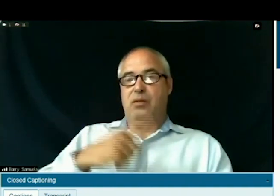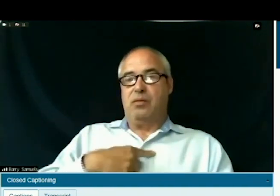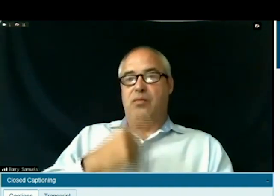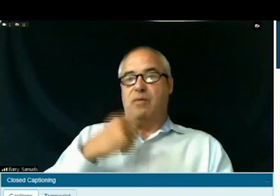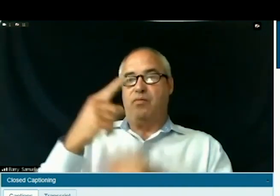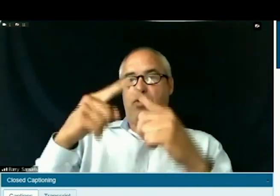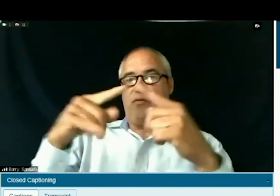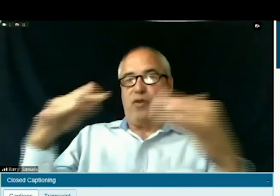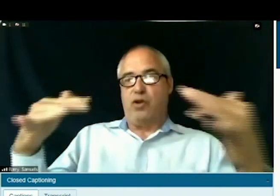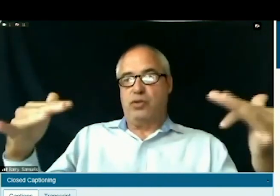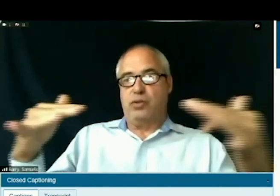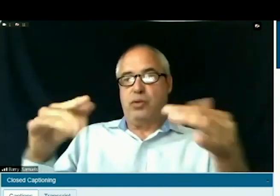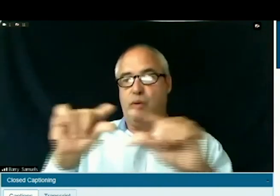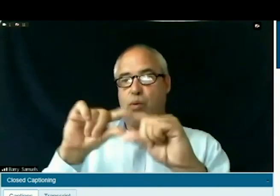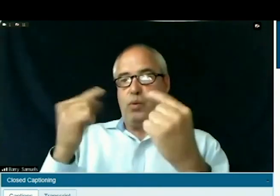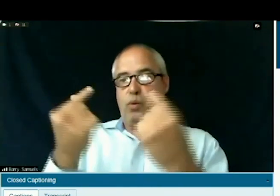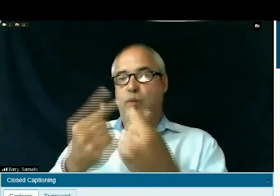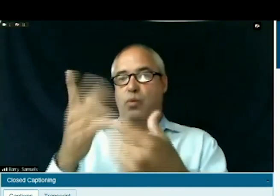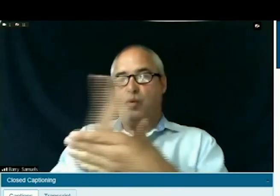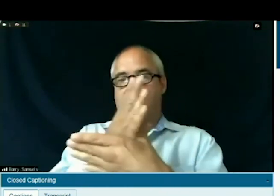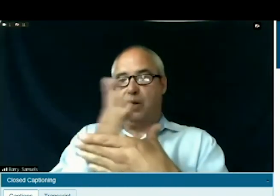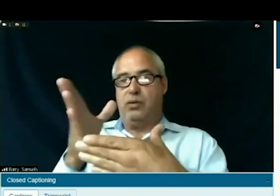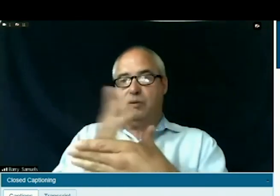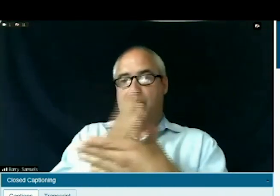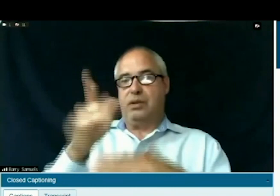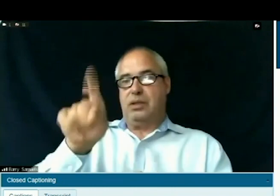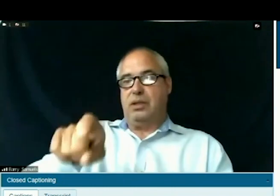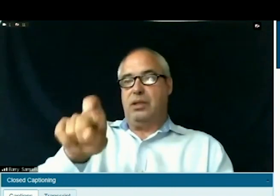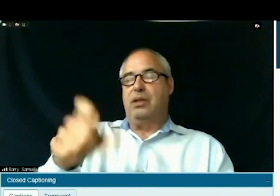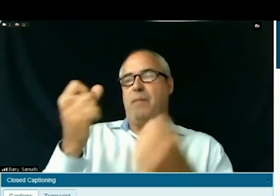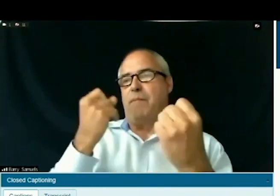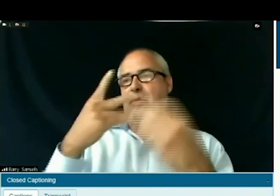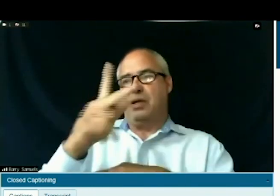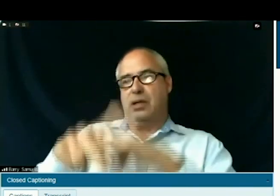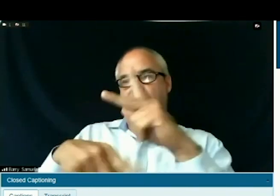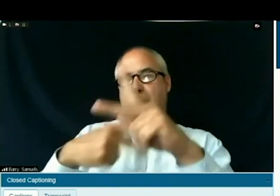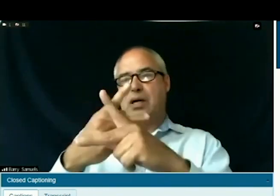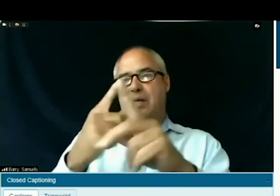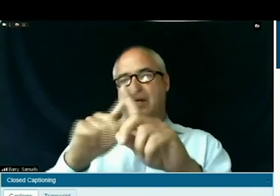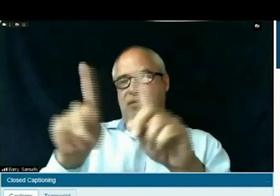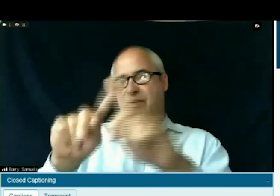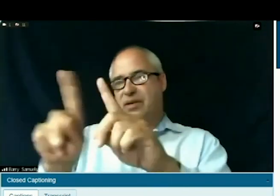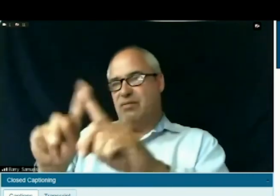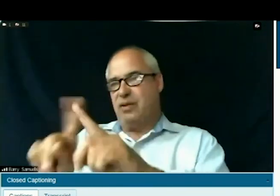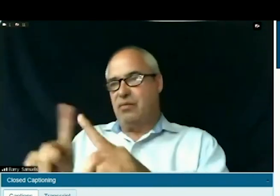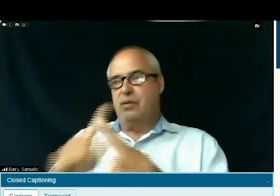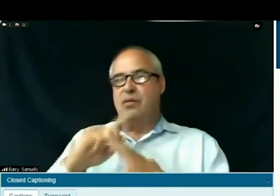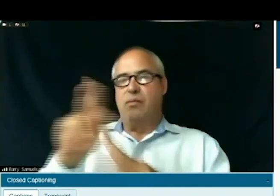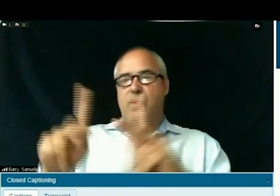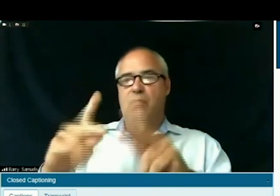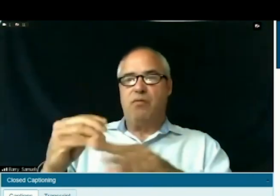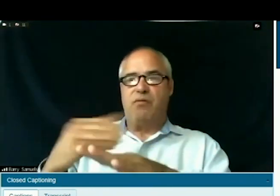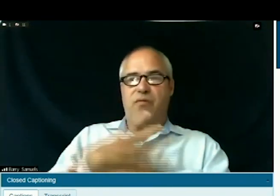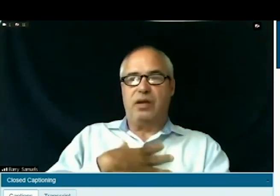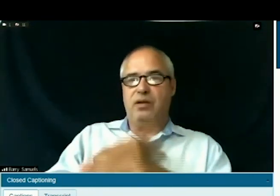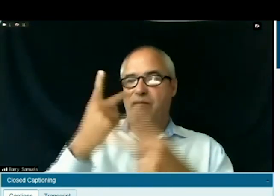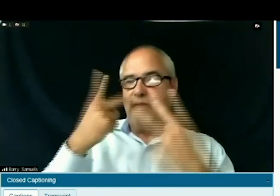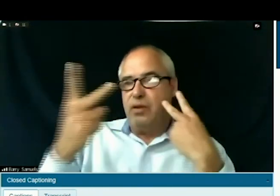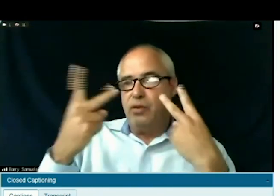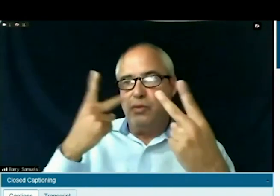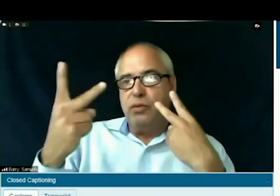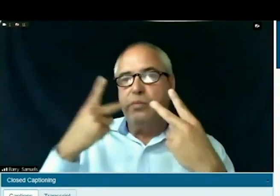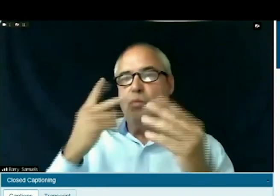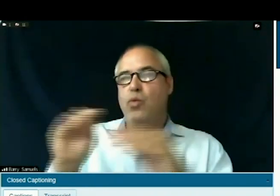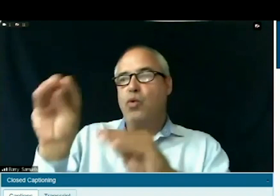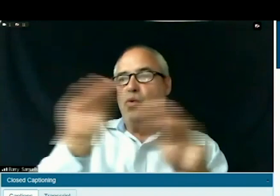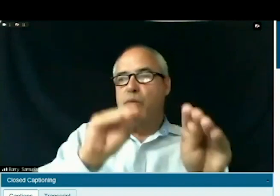diverse group with wide-ranging needs. There are many types of disabilities, such as those that affect vision, movement, cognition, and